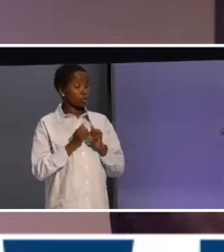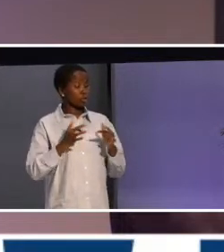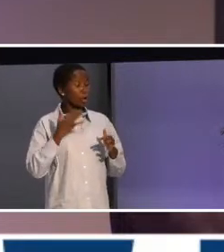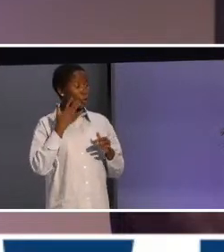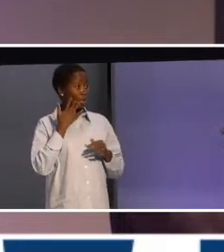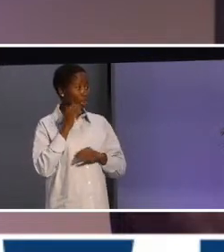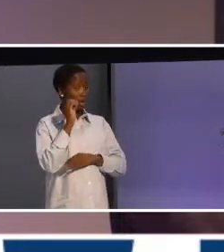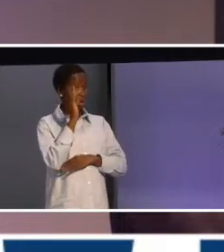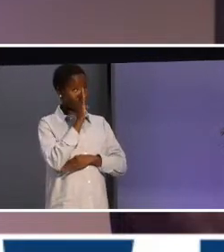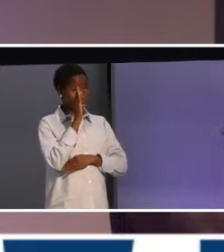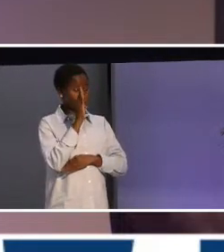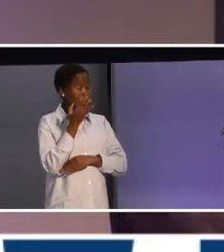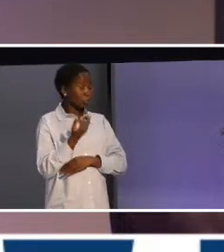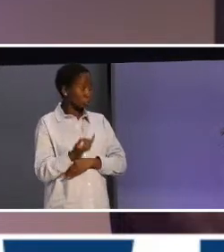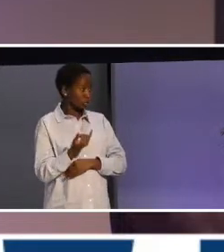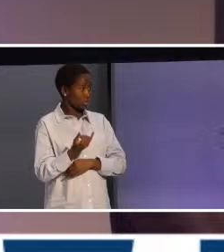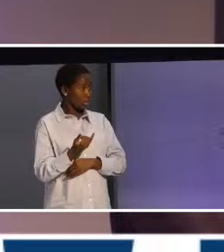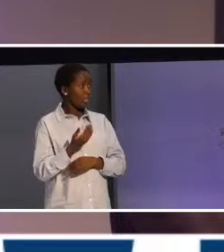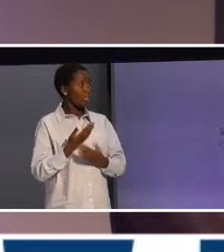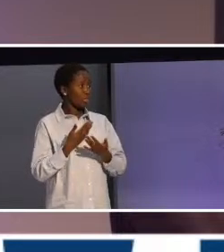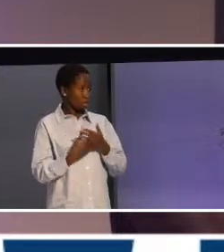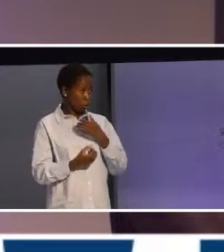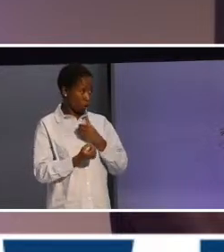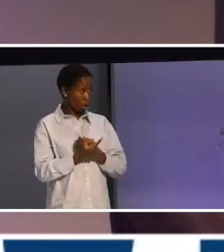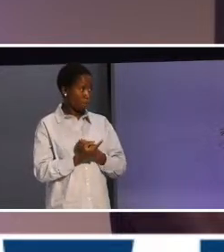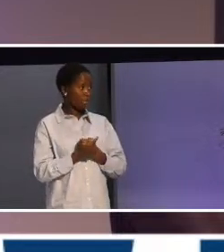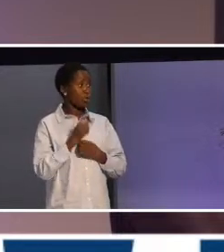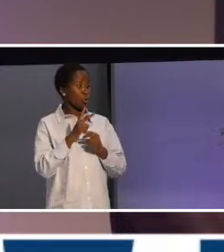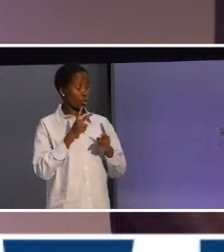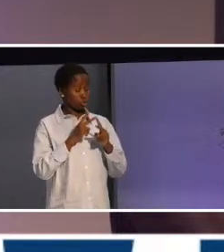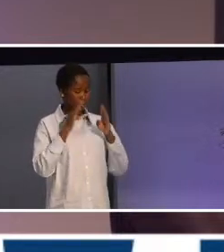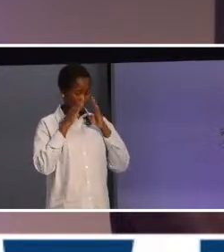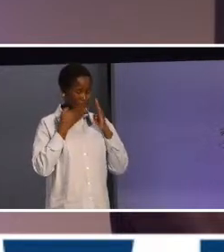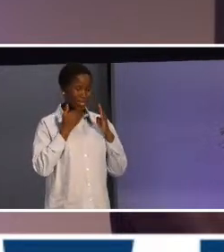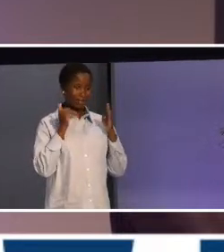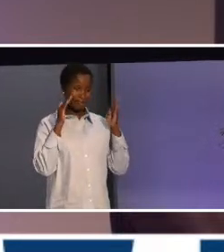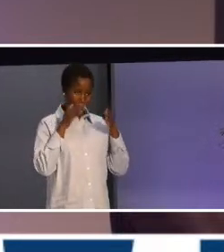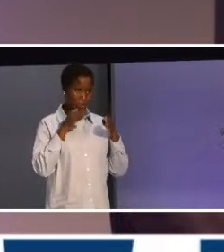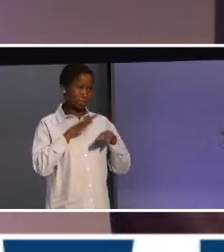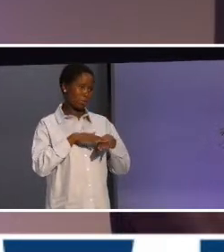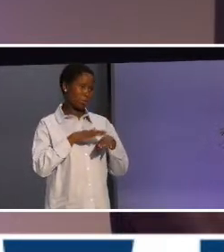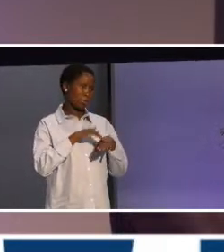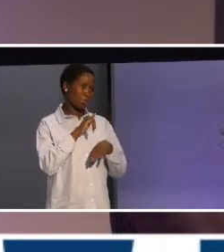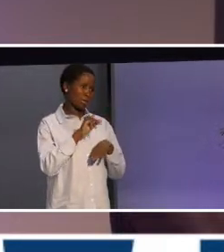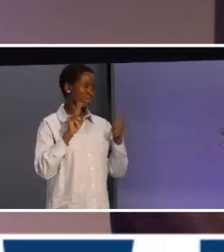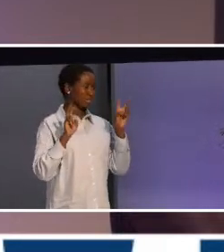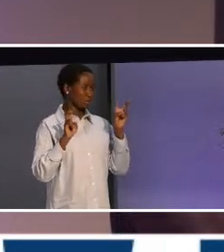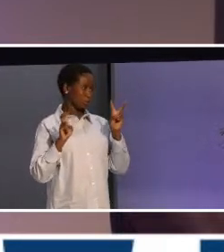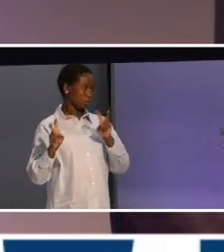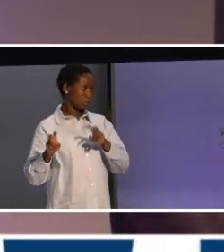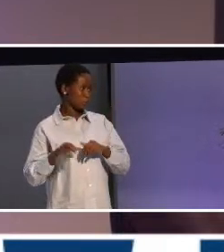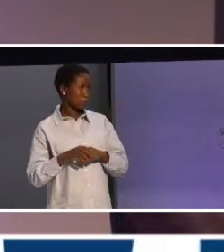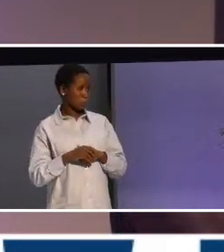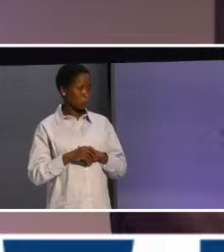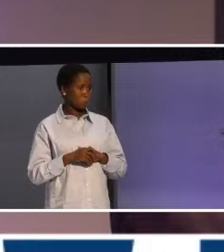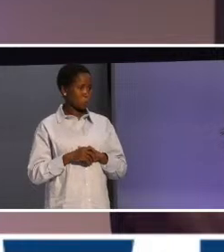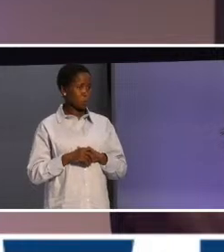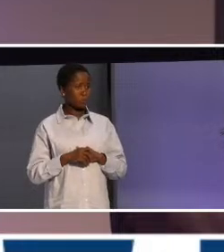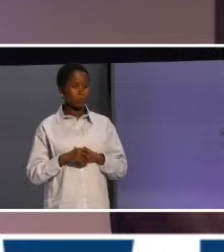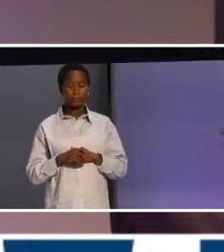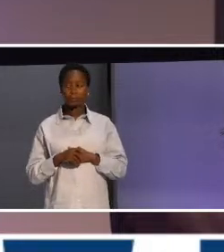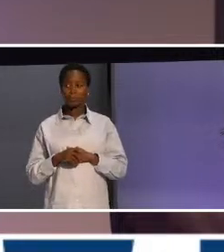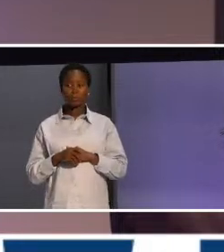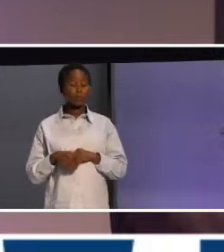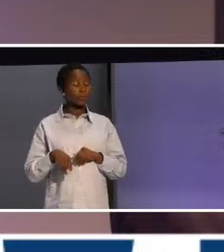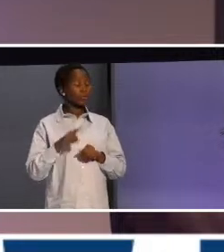assembly also, I'm sure, would very meaningfully concentrate on this. The pressures from within involve the